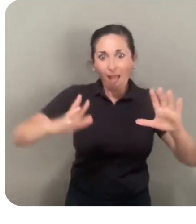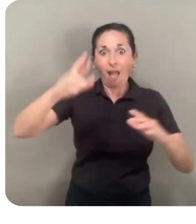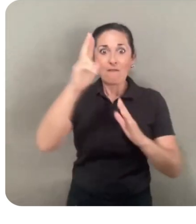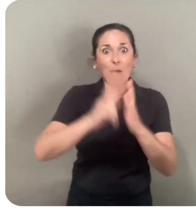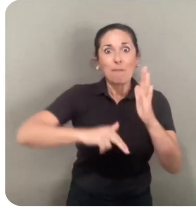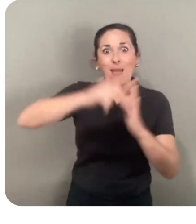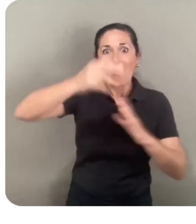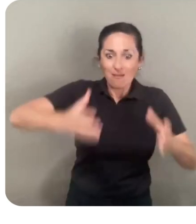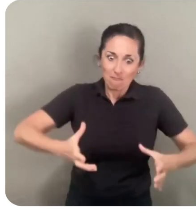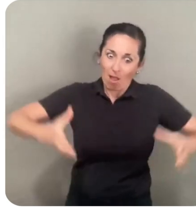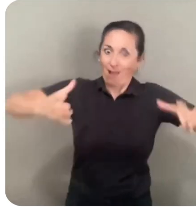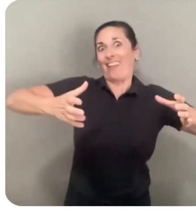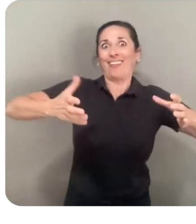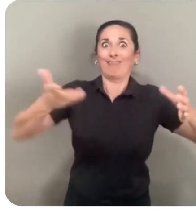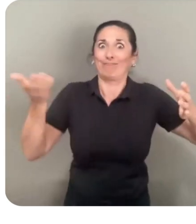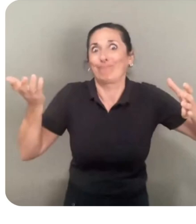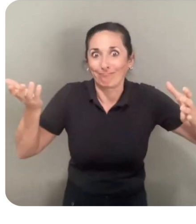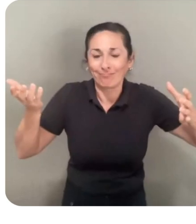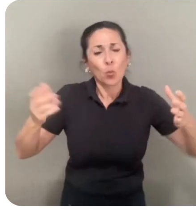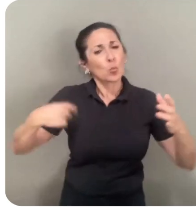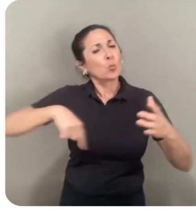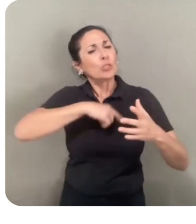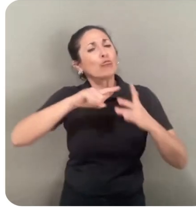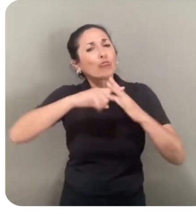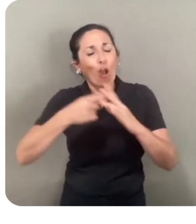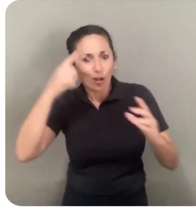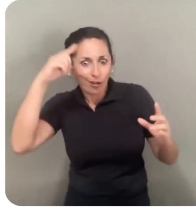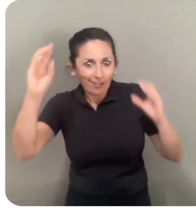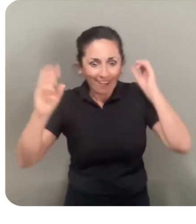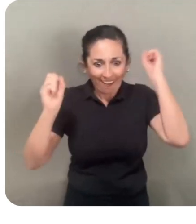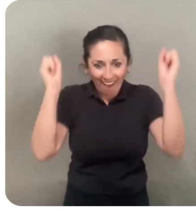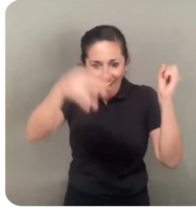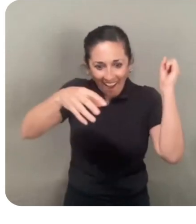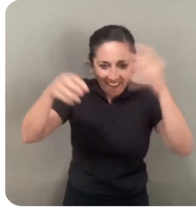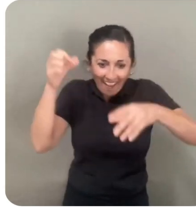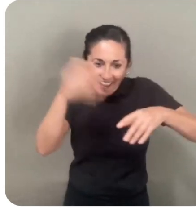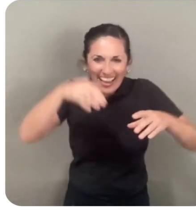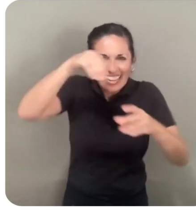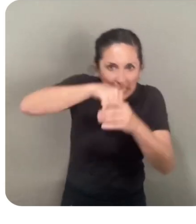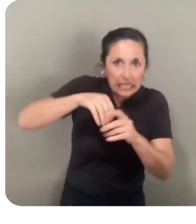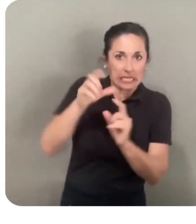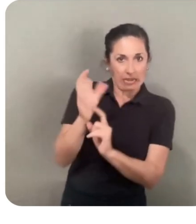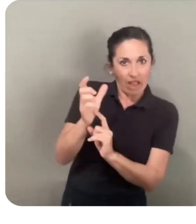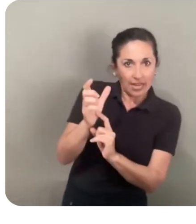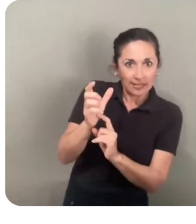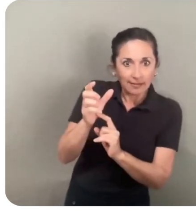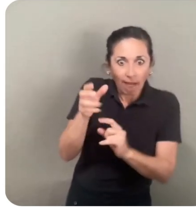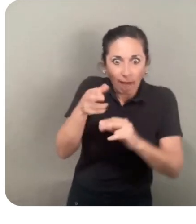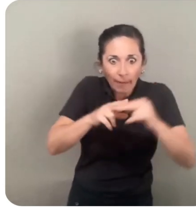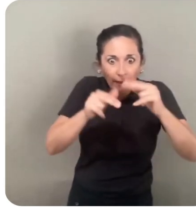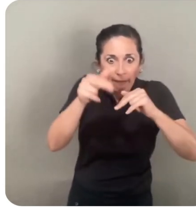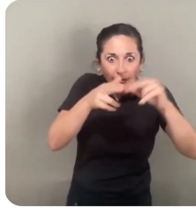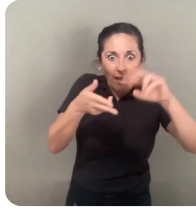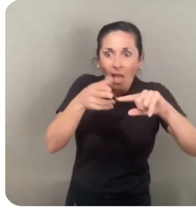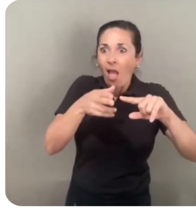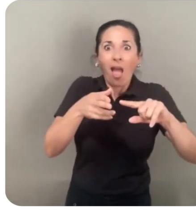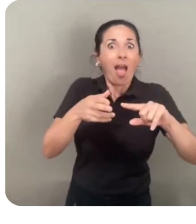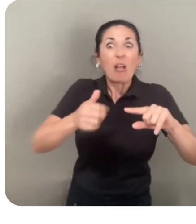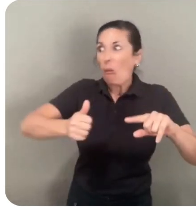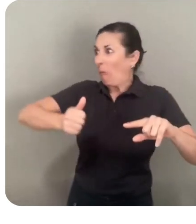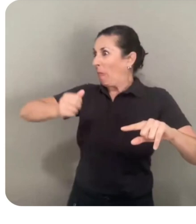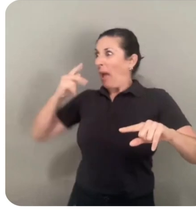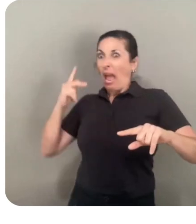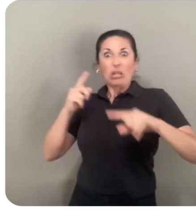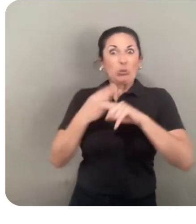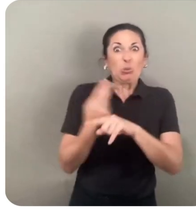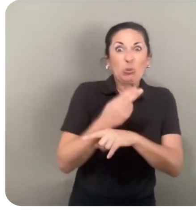of all things. Then we started iterating on it in the device. And you know what? We never went back to